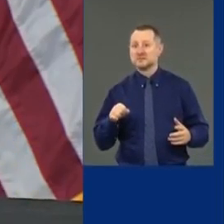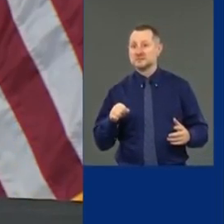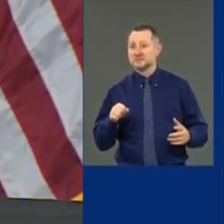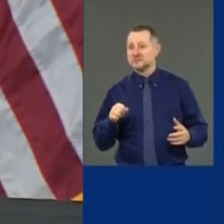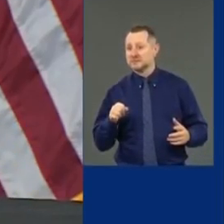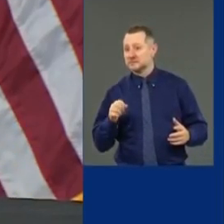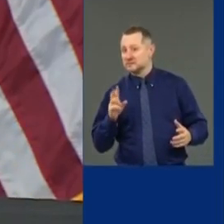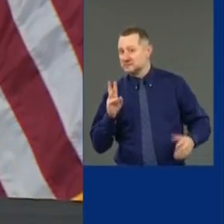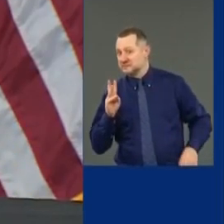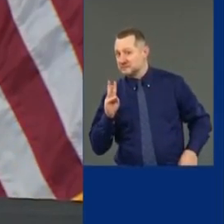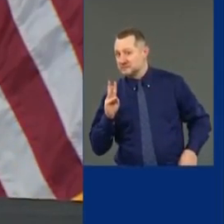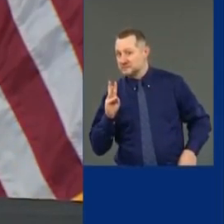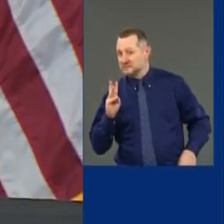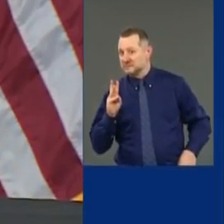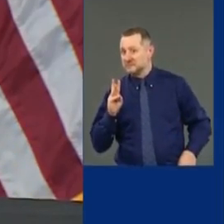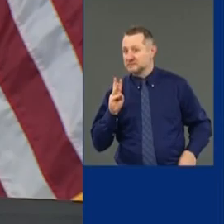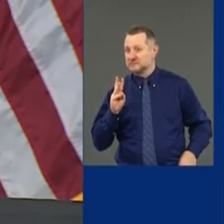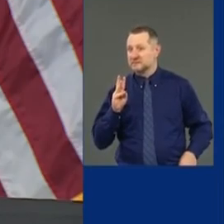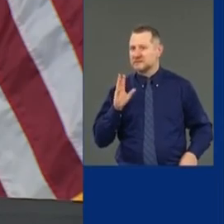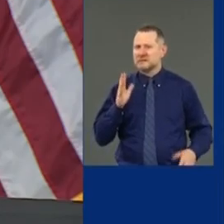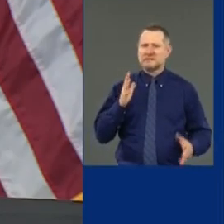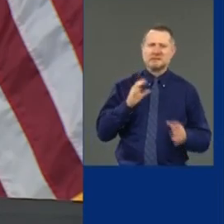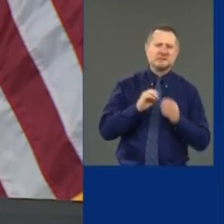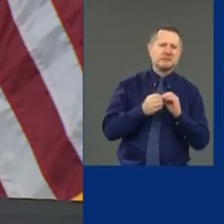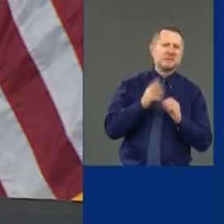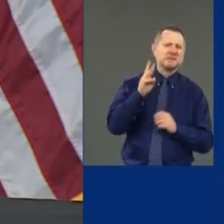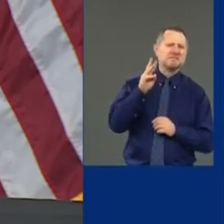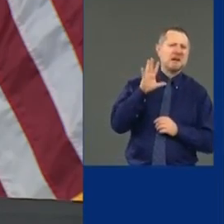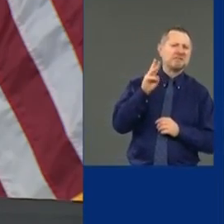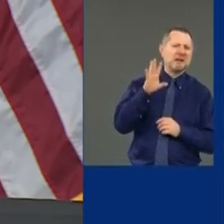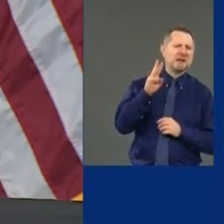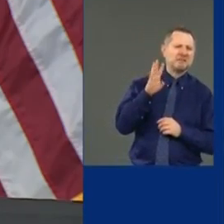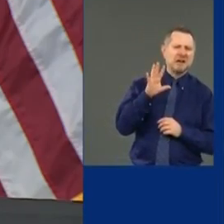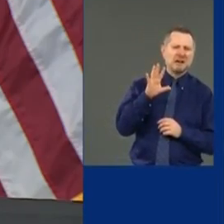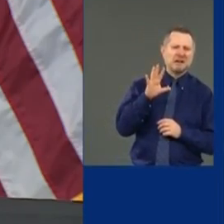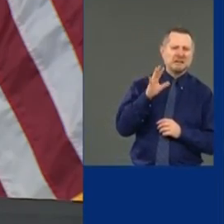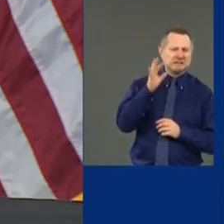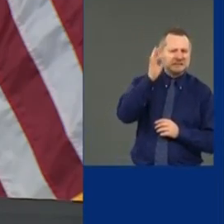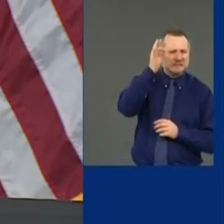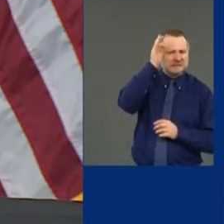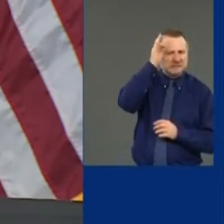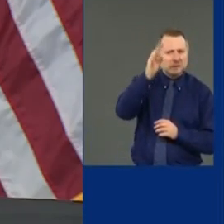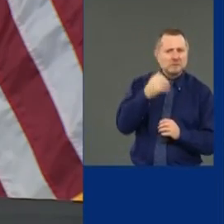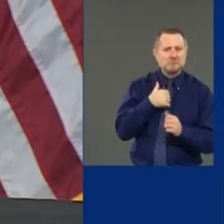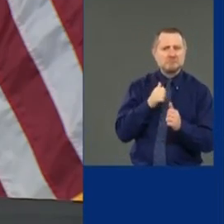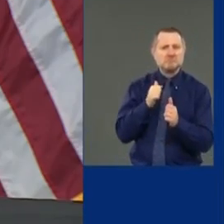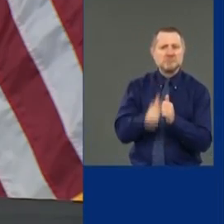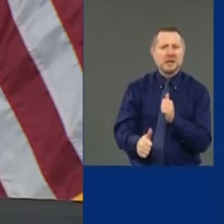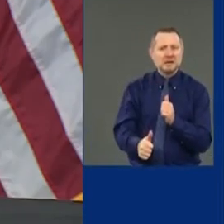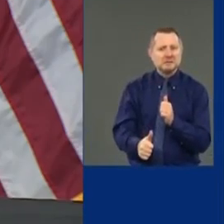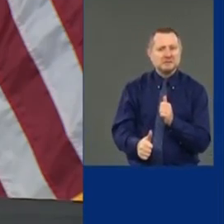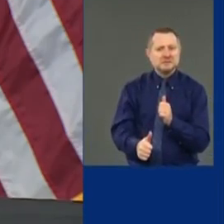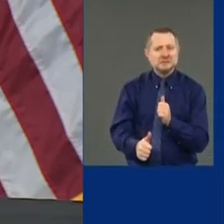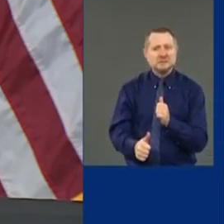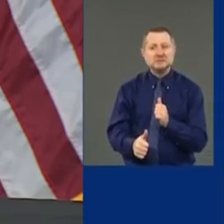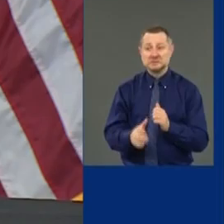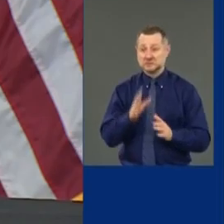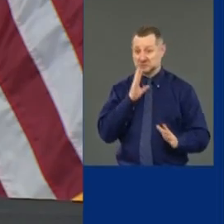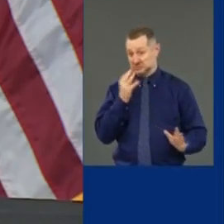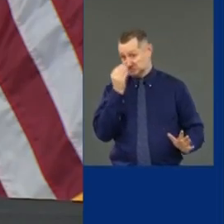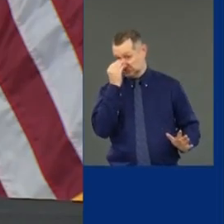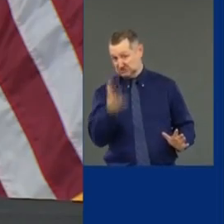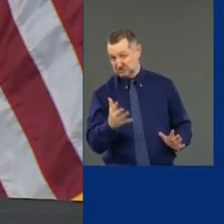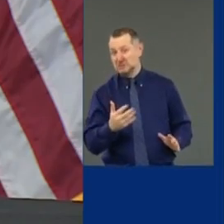just passed. Just passed. I'm actually, you know, we haven't been